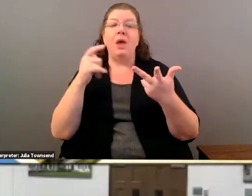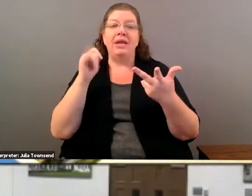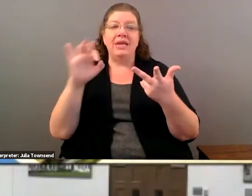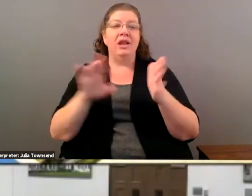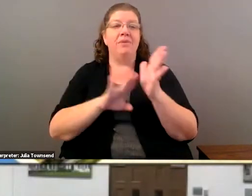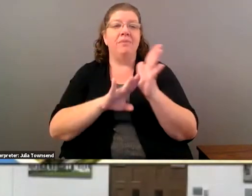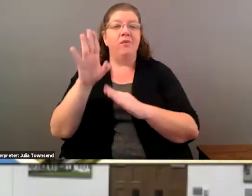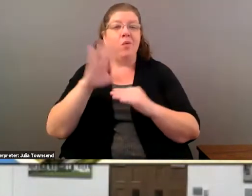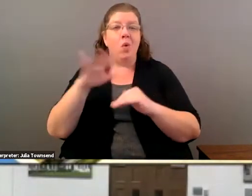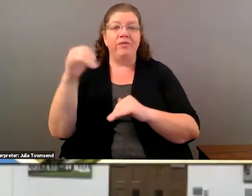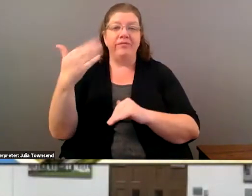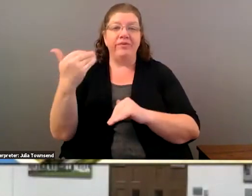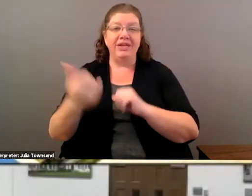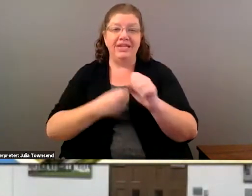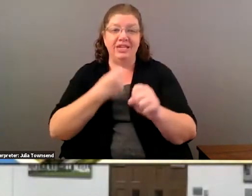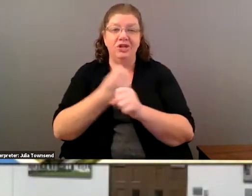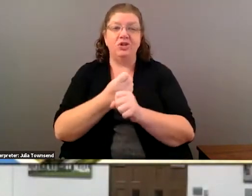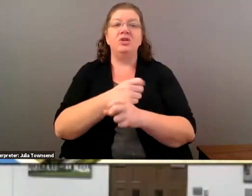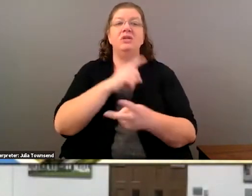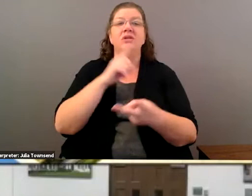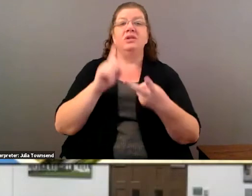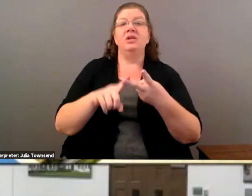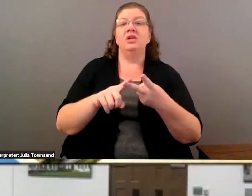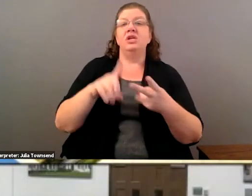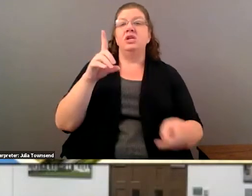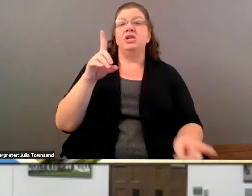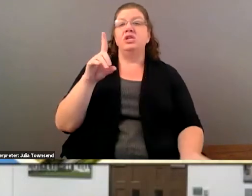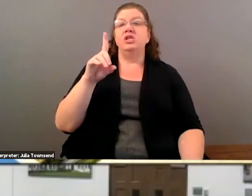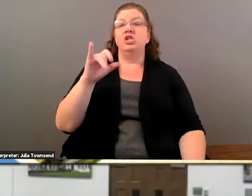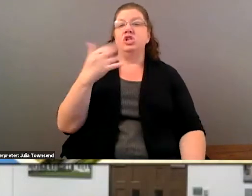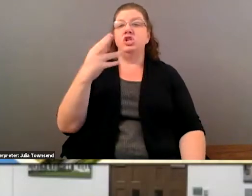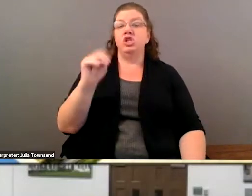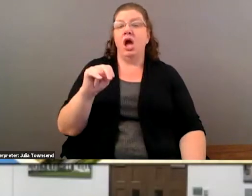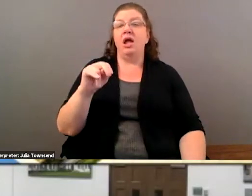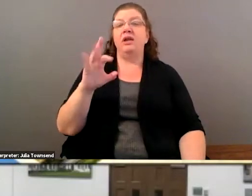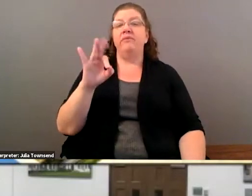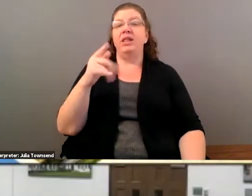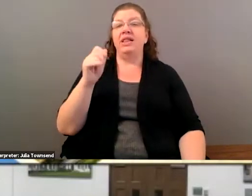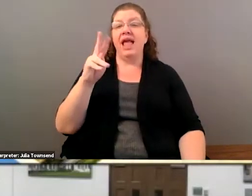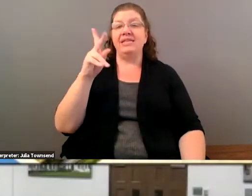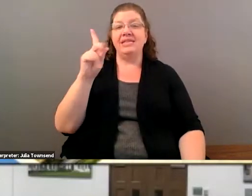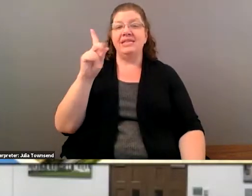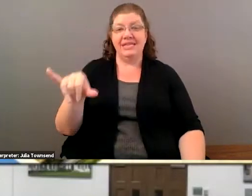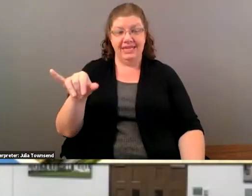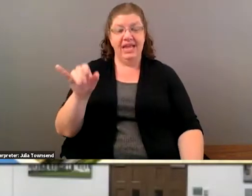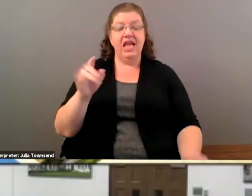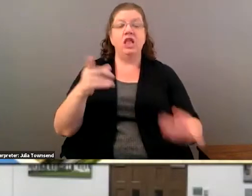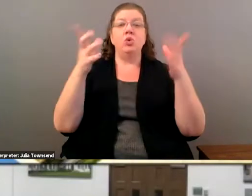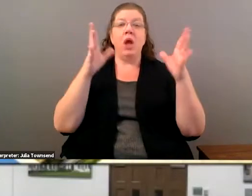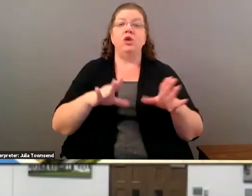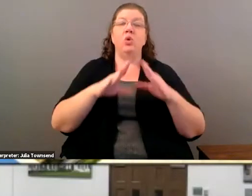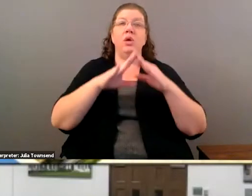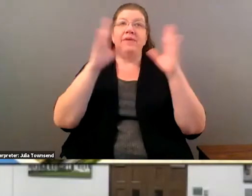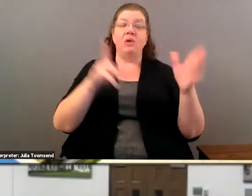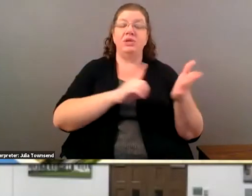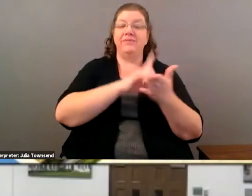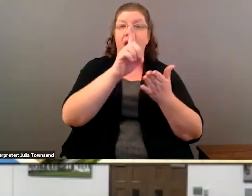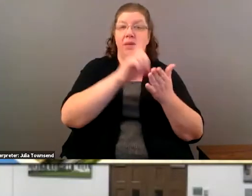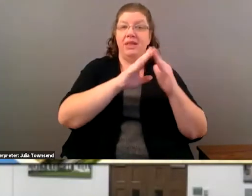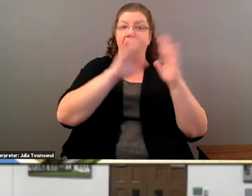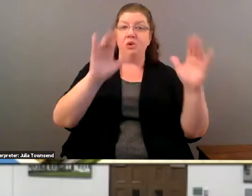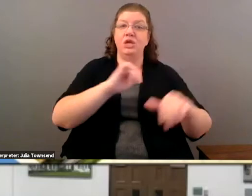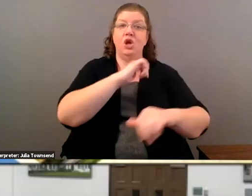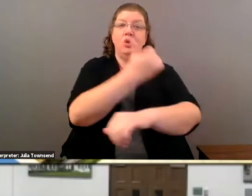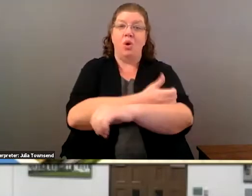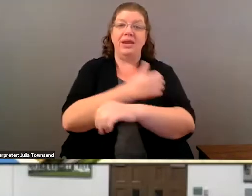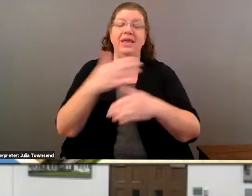also have John Polanski. He's been the Director of Housing Development at the Housing Authority of the County of